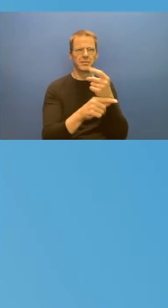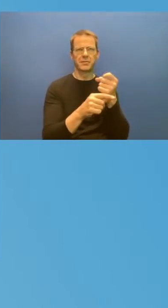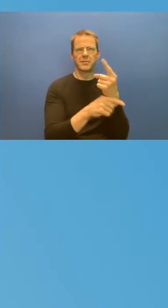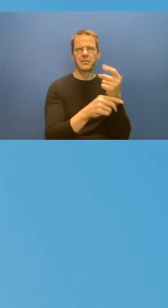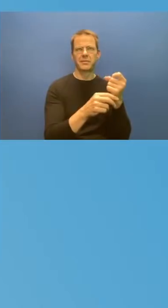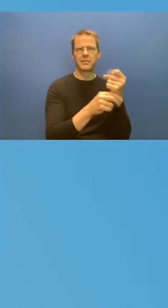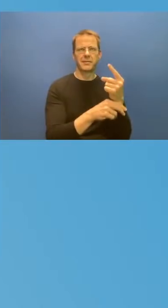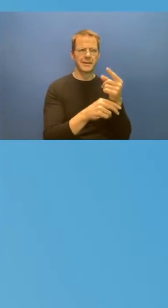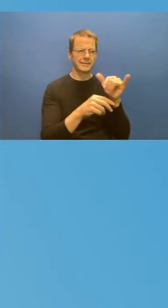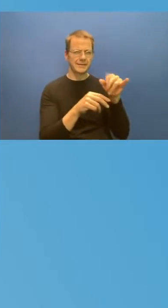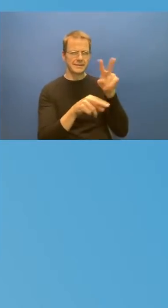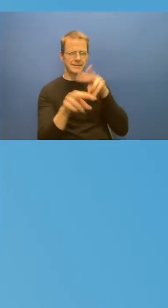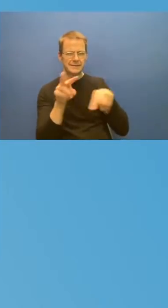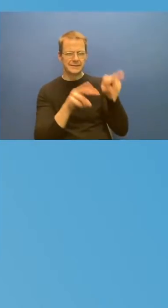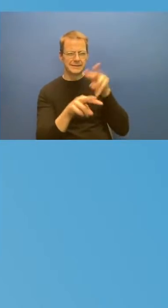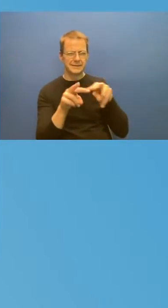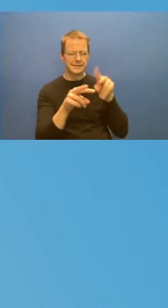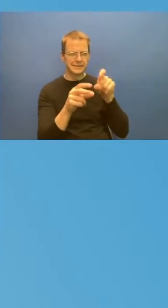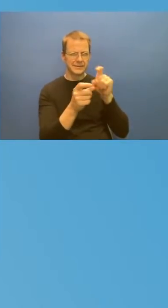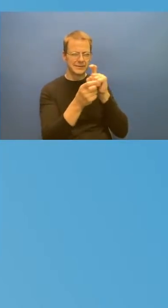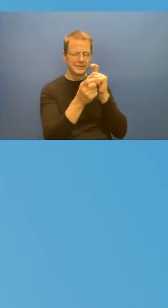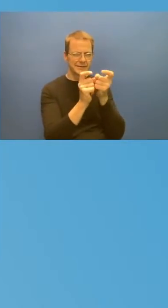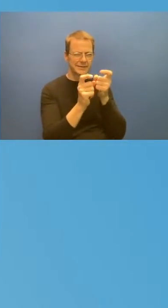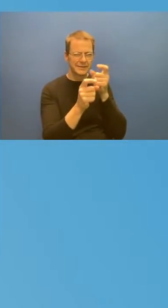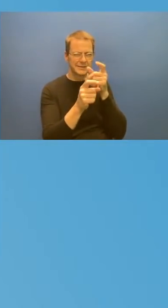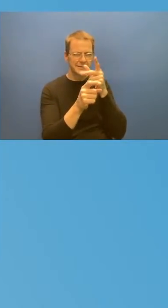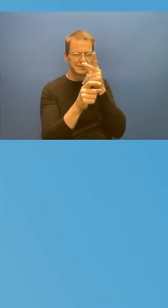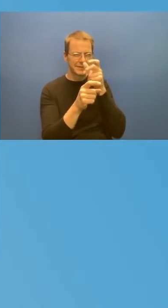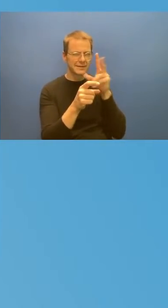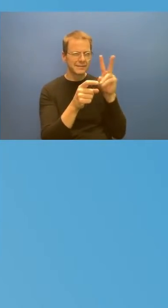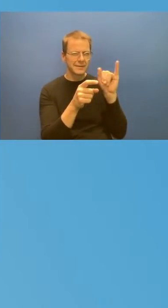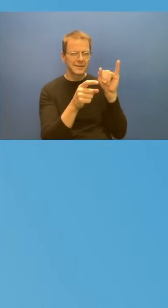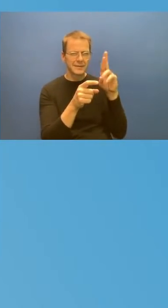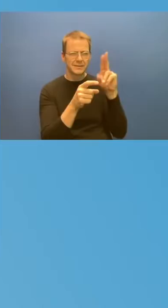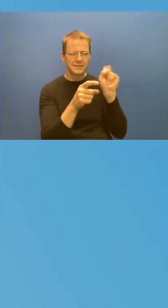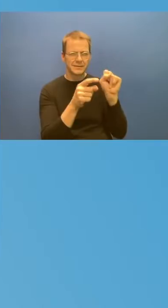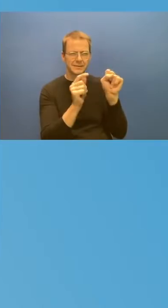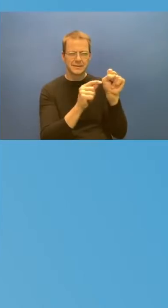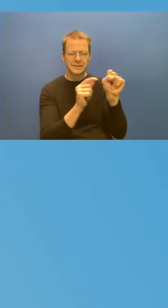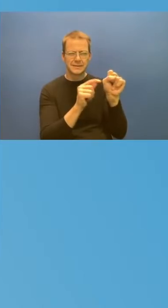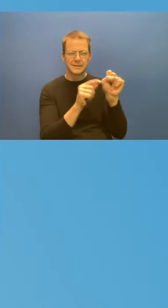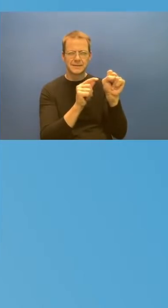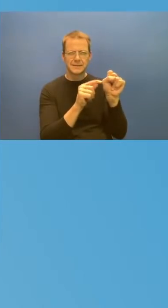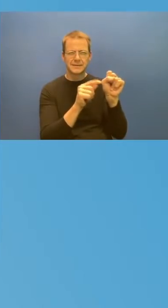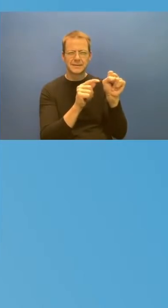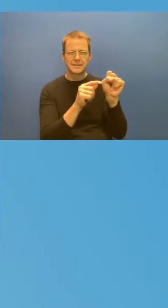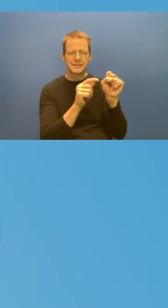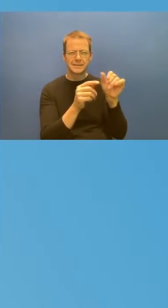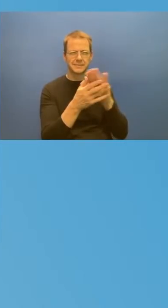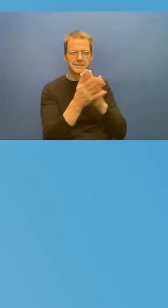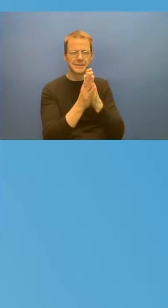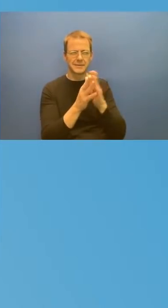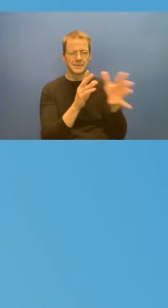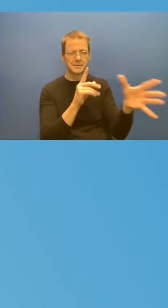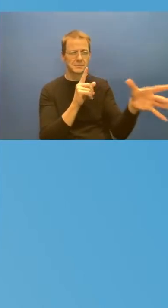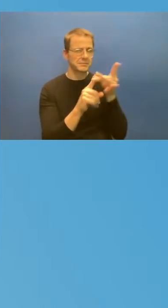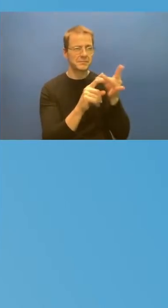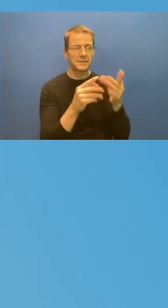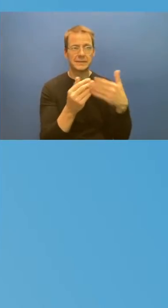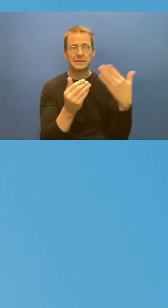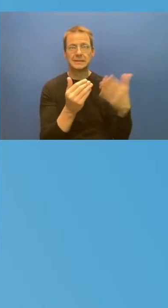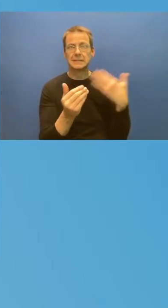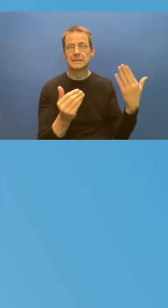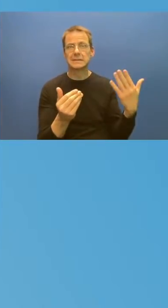Is it able to bind to cells with a higher affinity? Is it able to